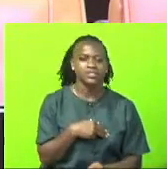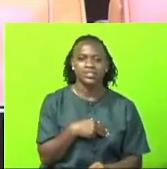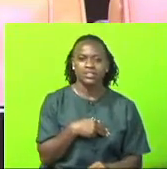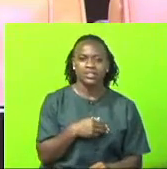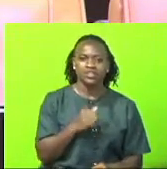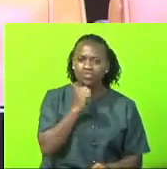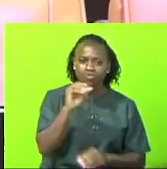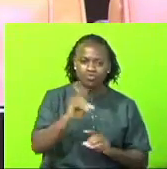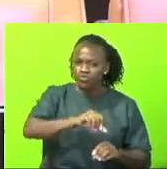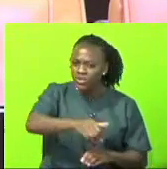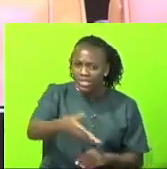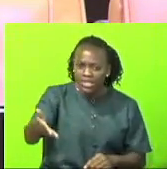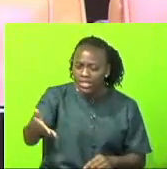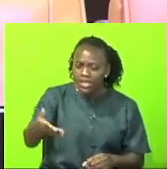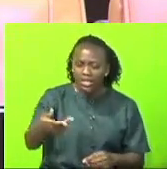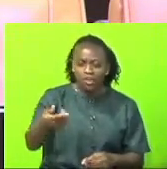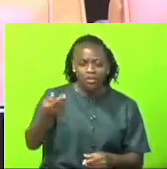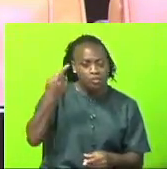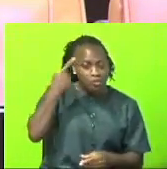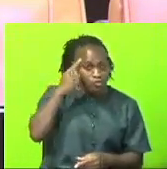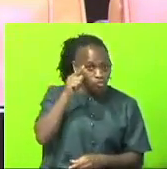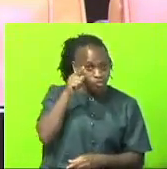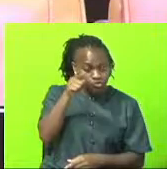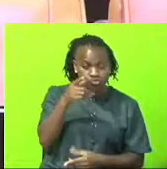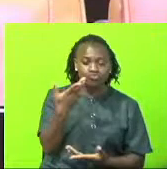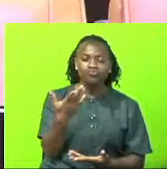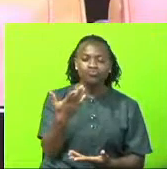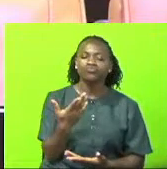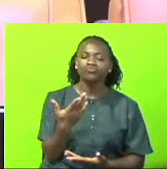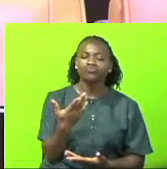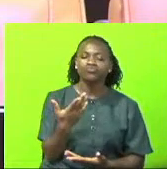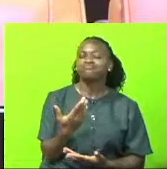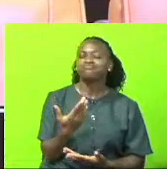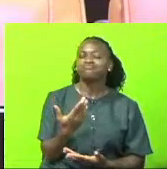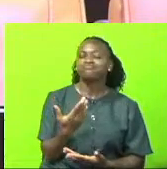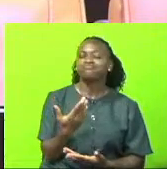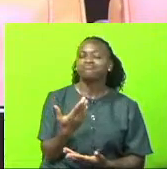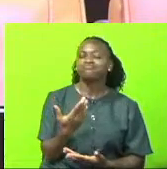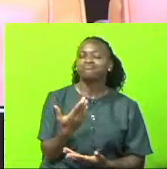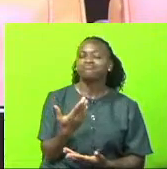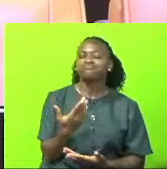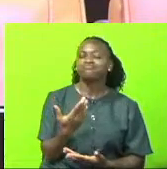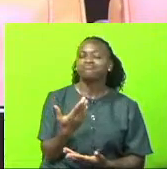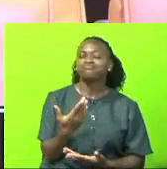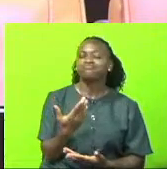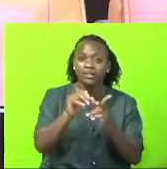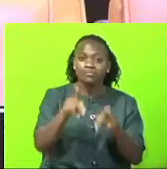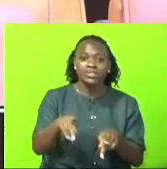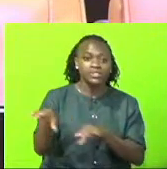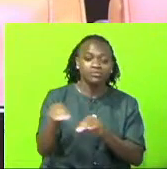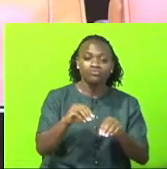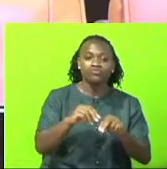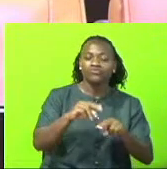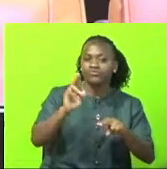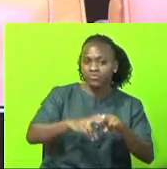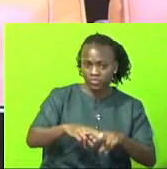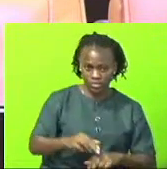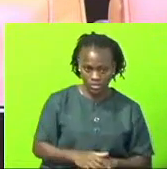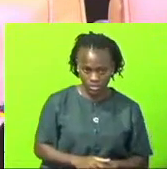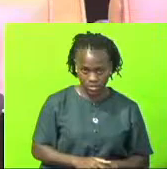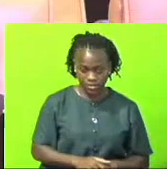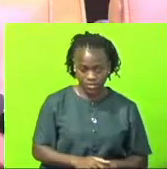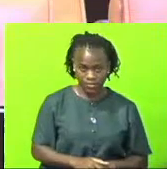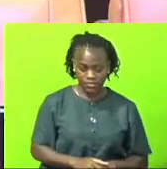such act for you to be called upon to make a declaration that their seats are vacant. Mr. Speaker, the facts are